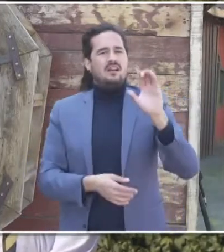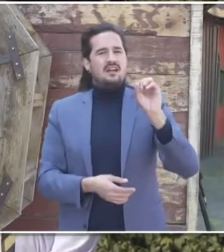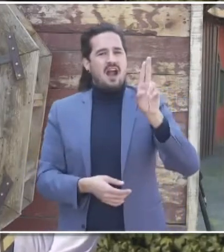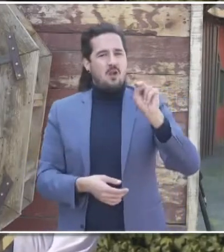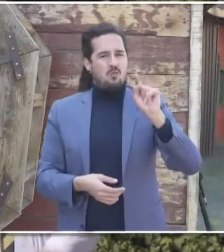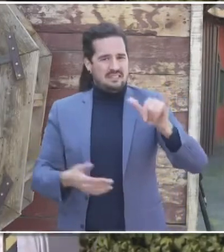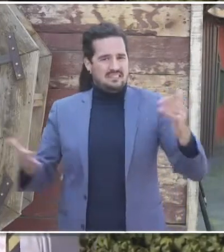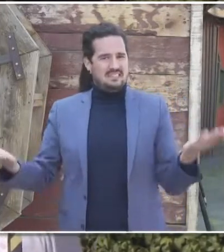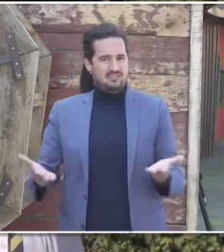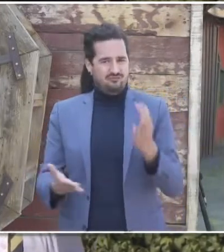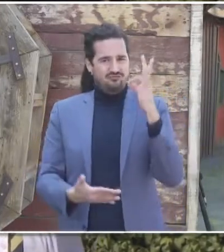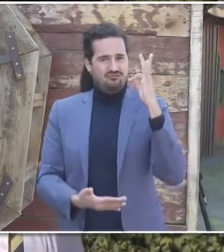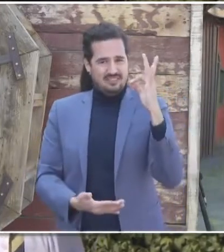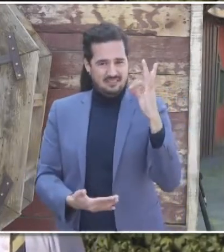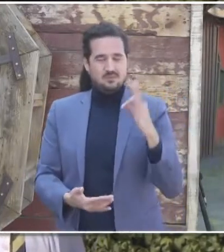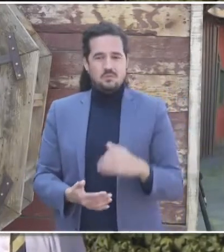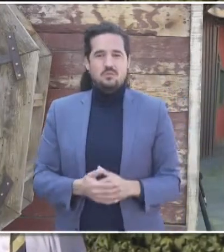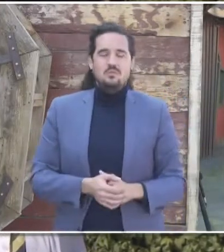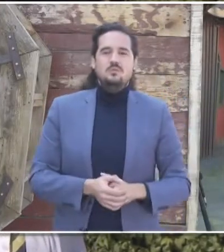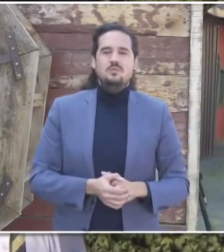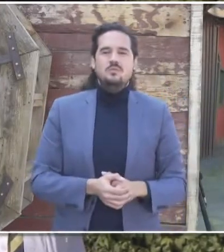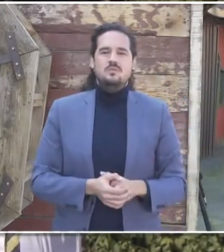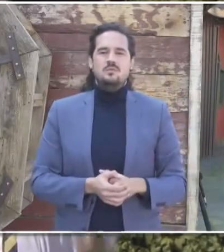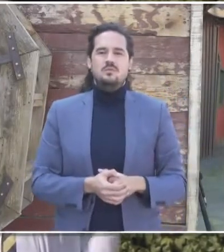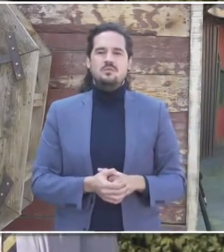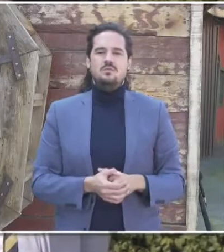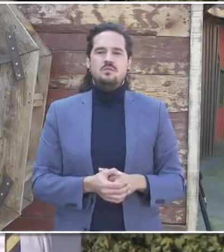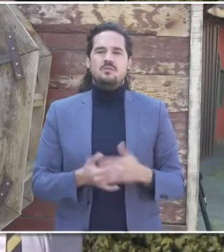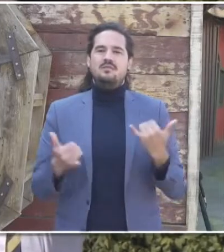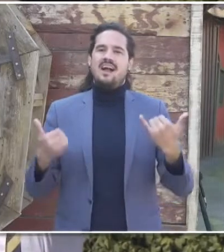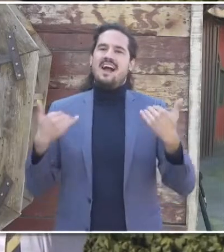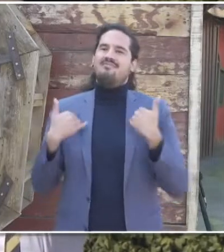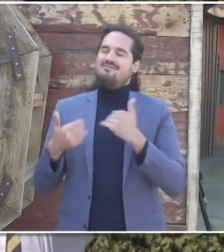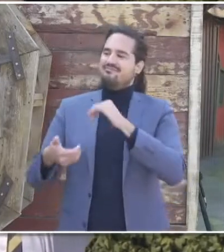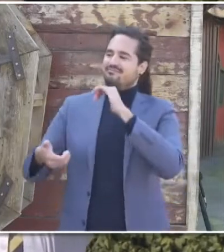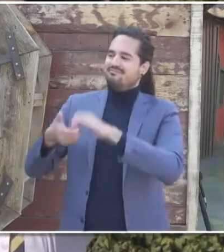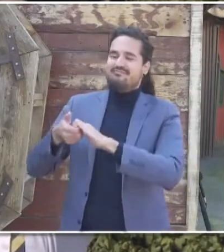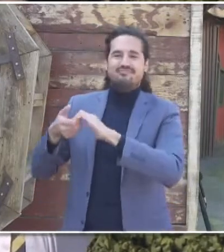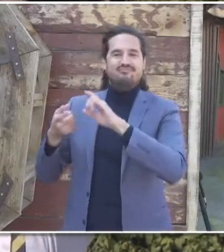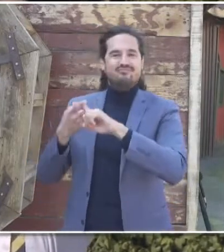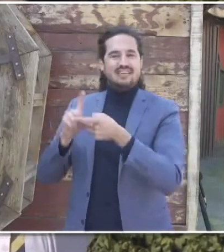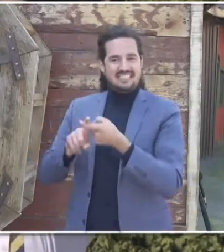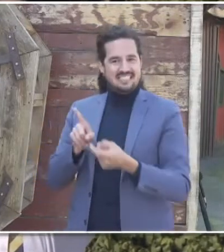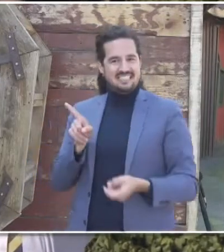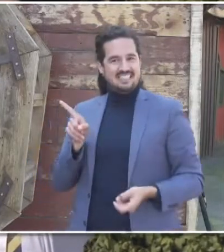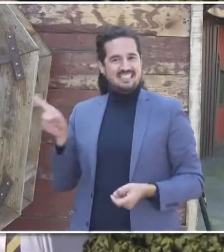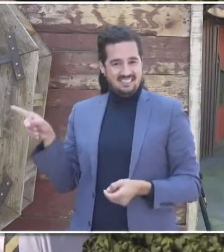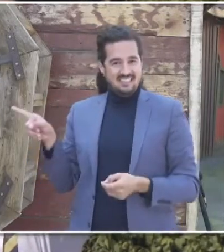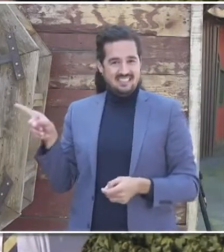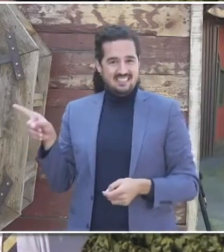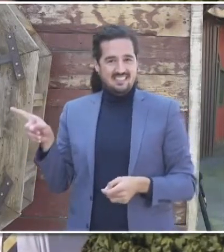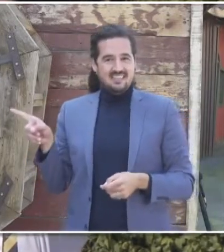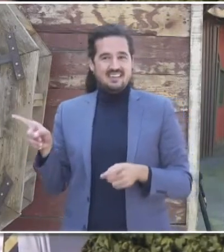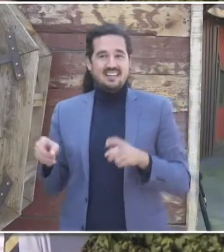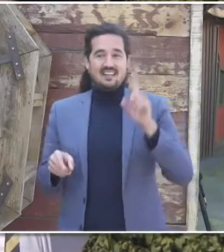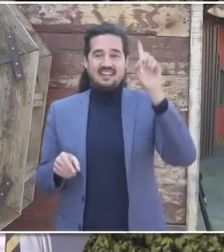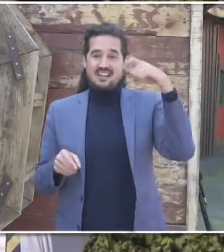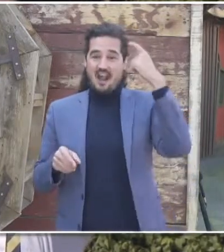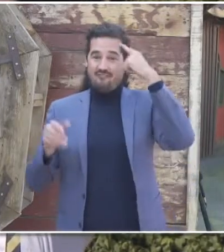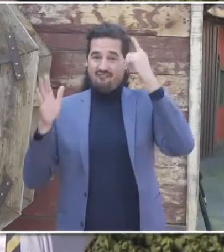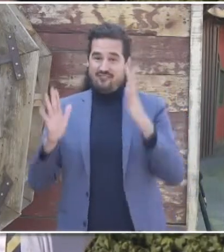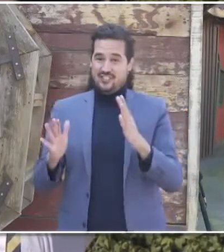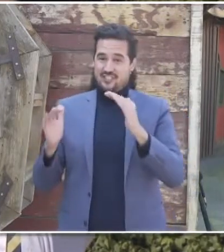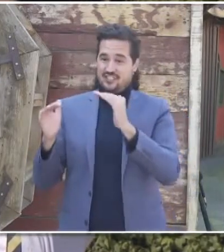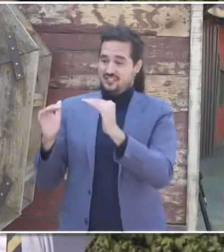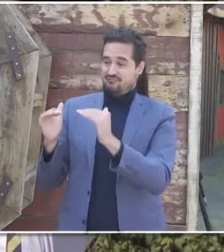was sworn in to governor, did not go to San Francisco, did not go to Los Angeles, but went to a small